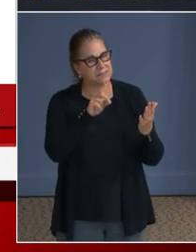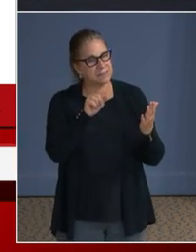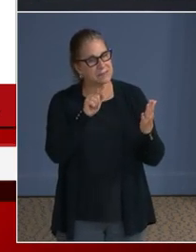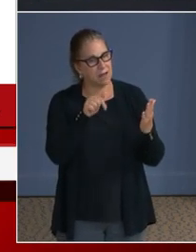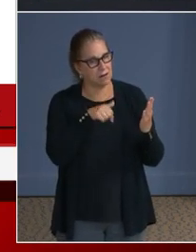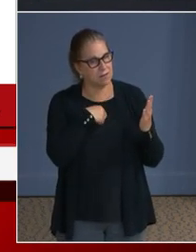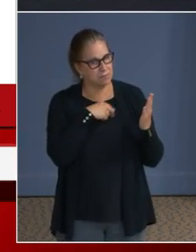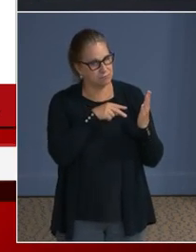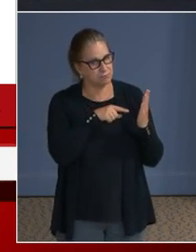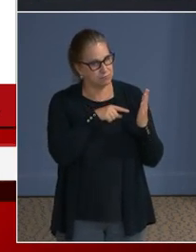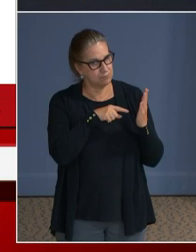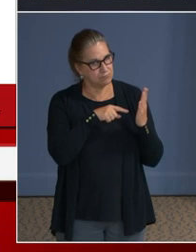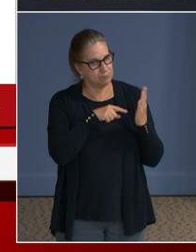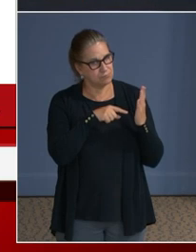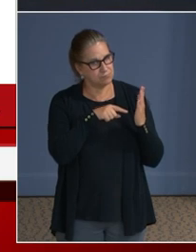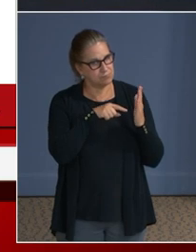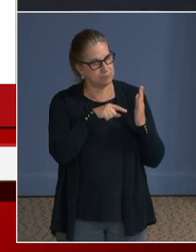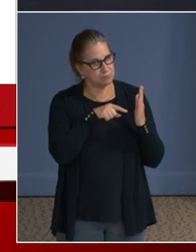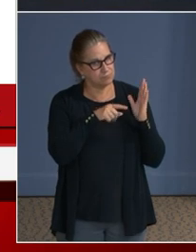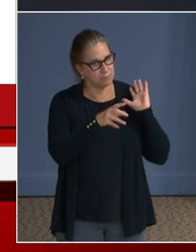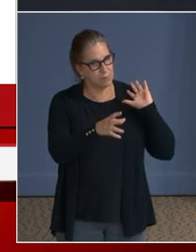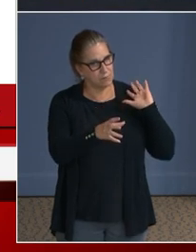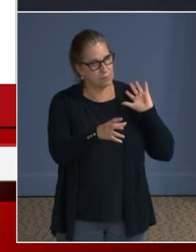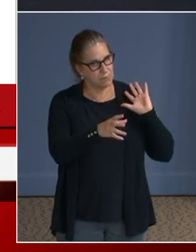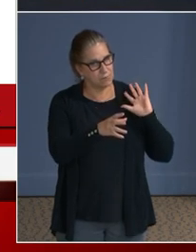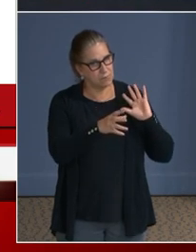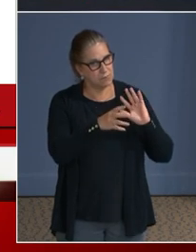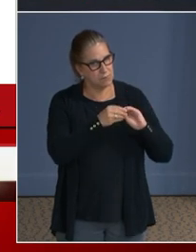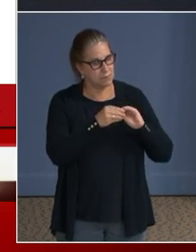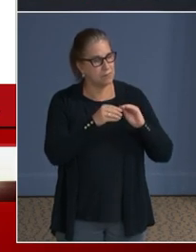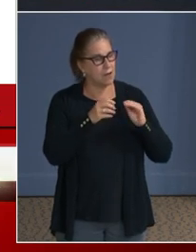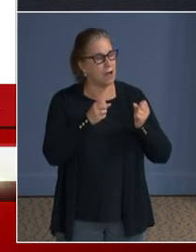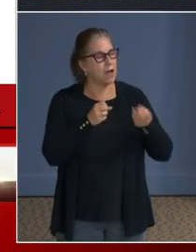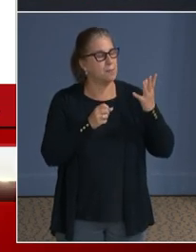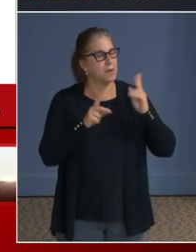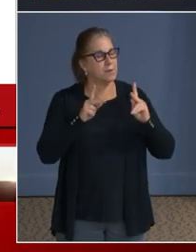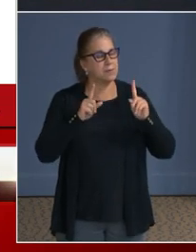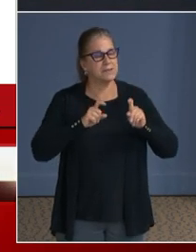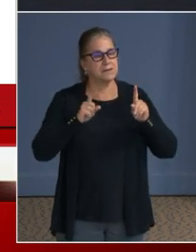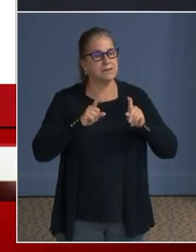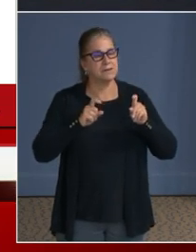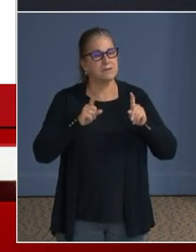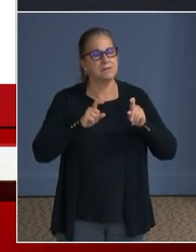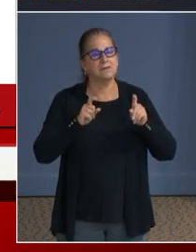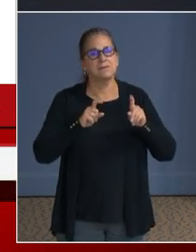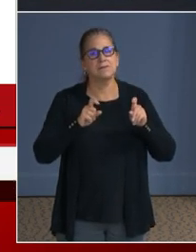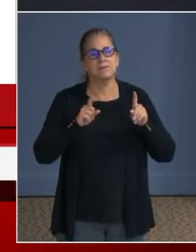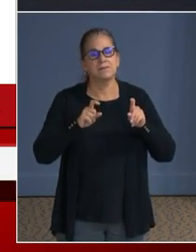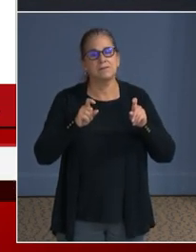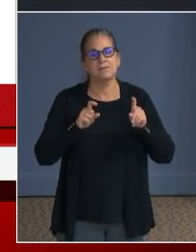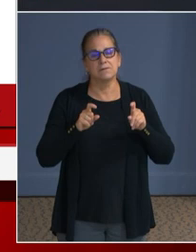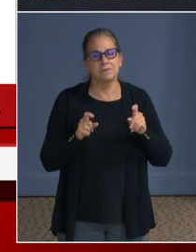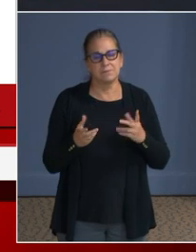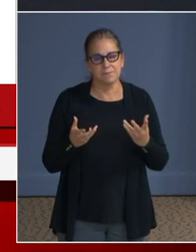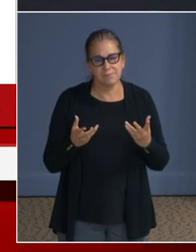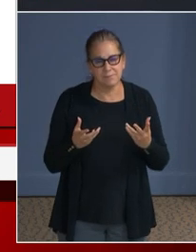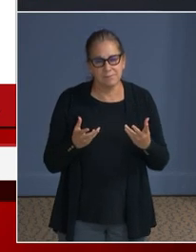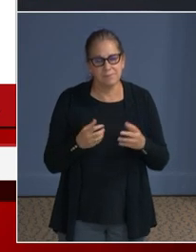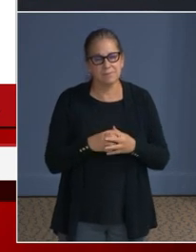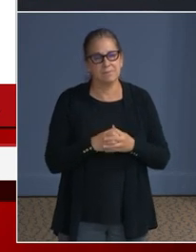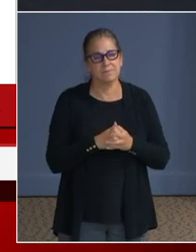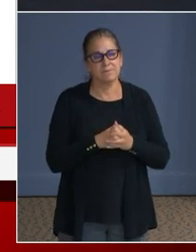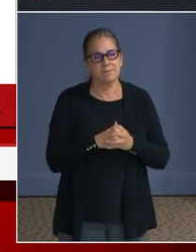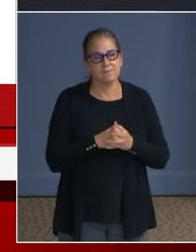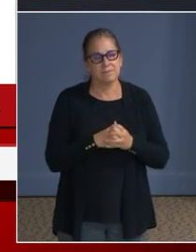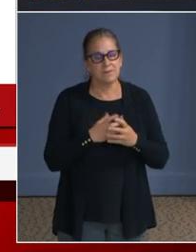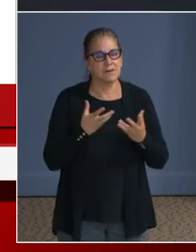dip in the total number of people tested on the weekends. Some of that is a function of the doctor's offices being open and offering testing